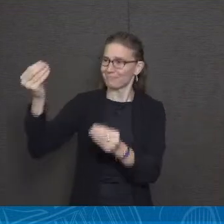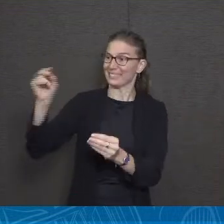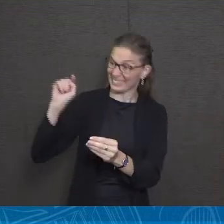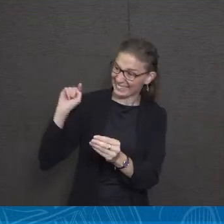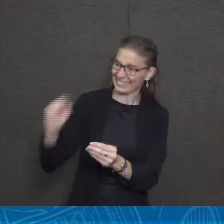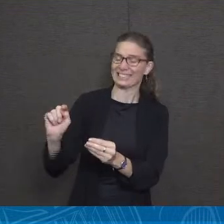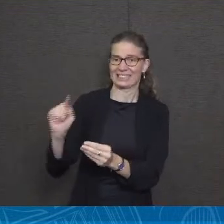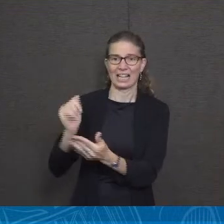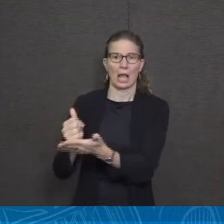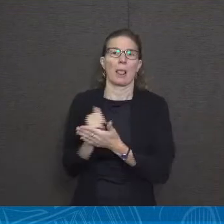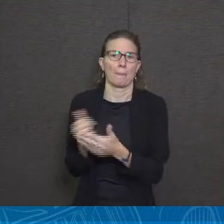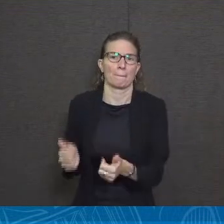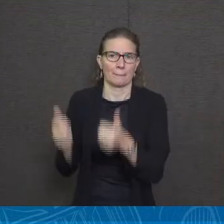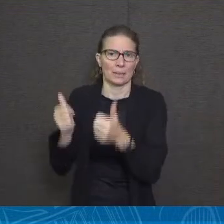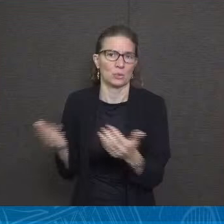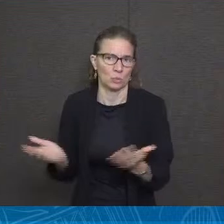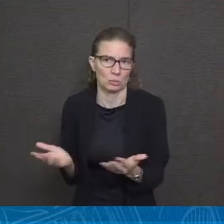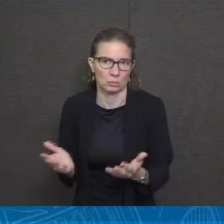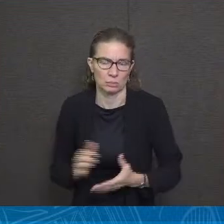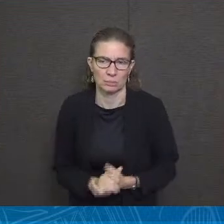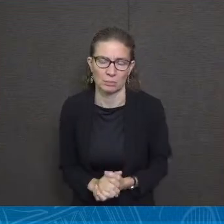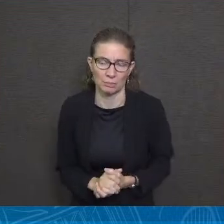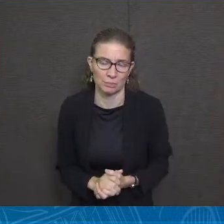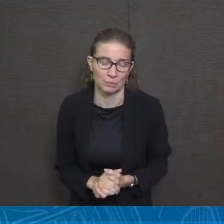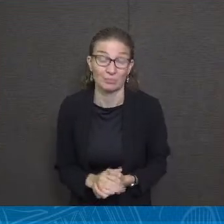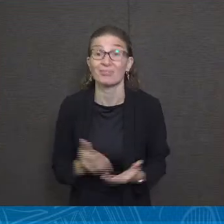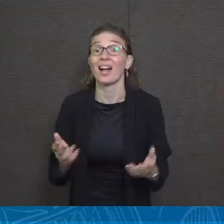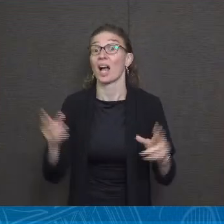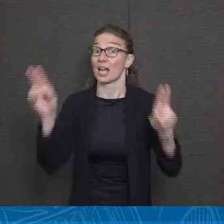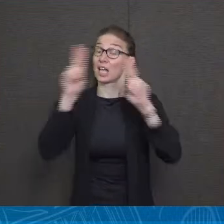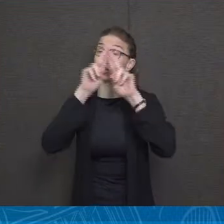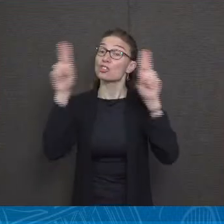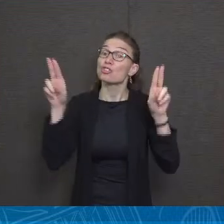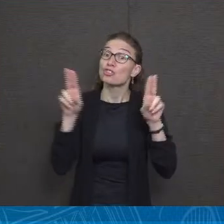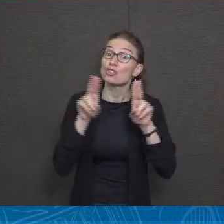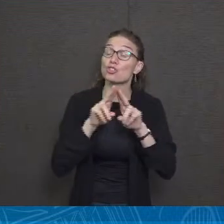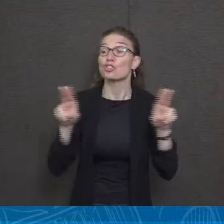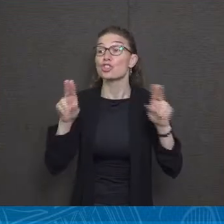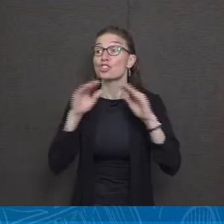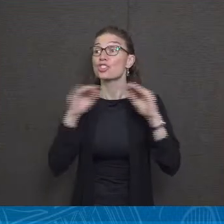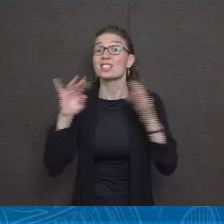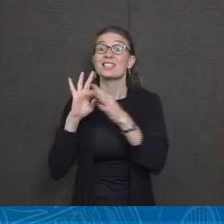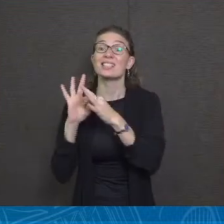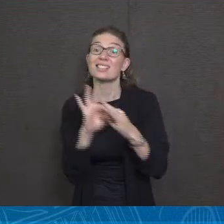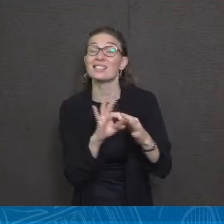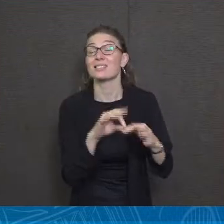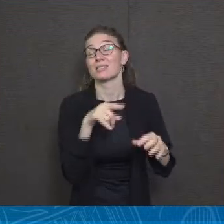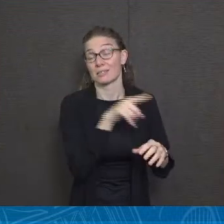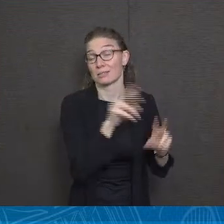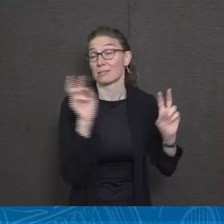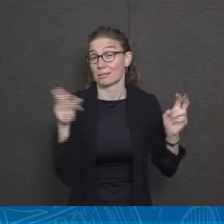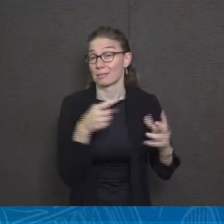at the international level, there were reflection on, hard law, soft law.